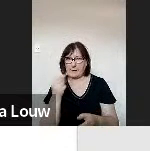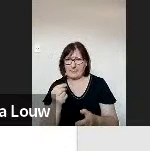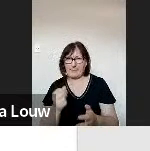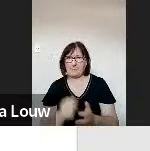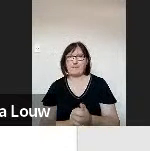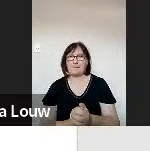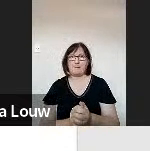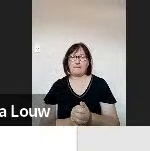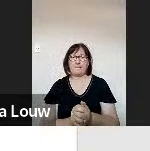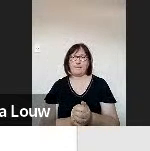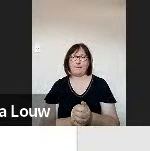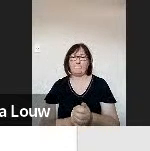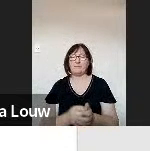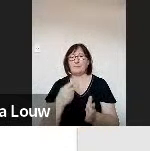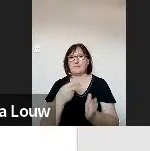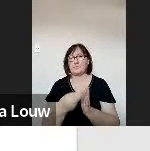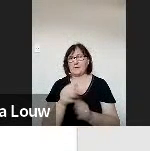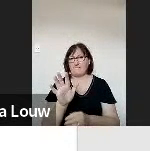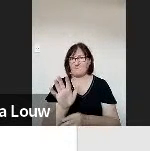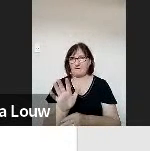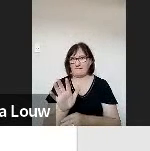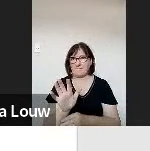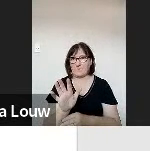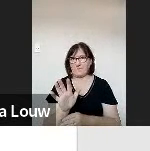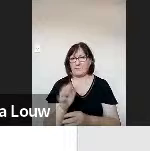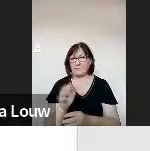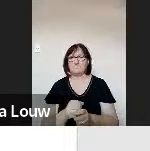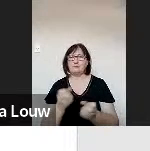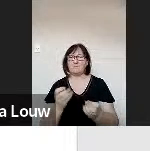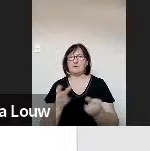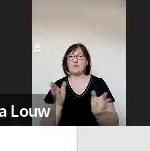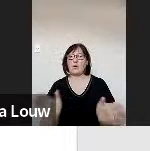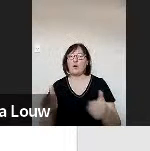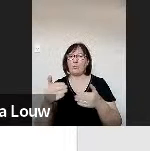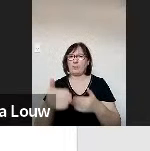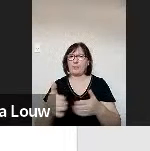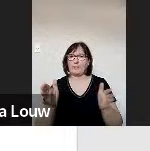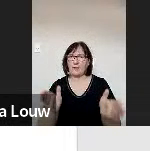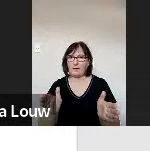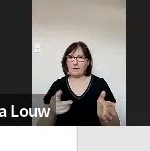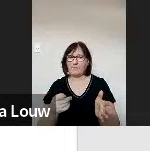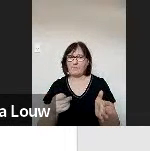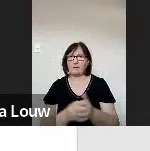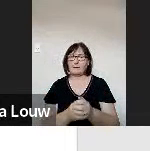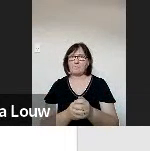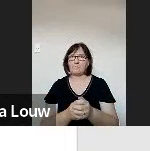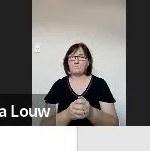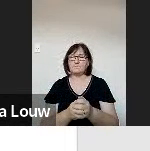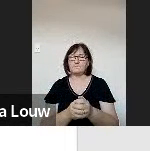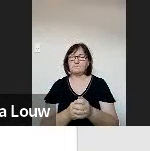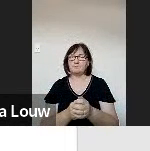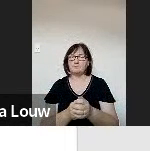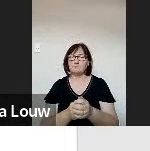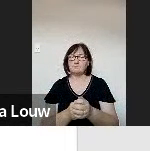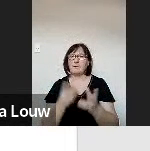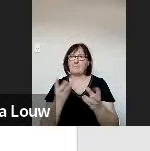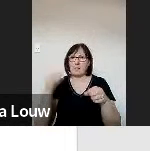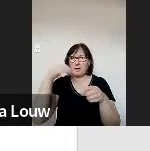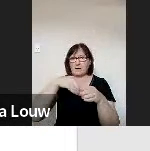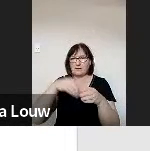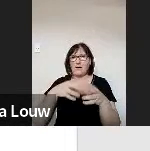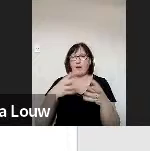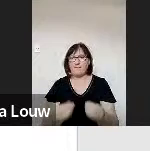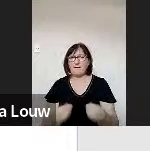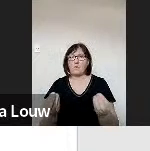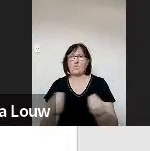GRI 5, it provides for containers that are presented with goods. They are to be